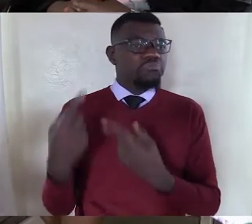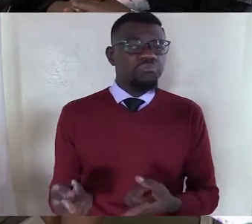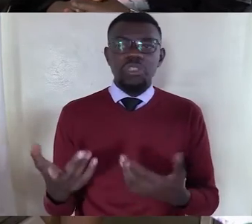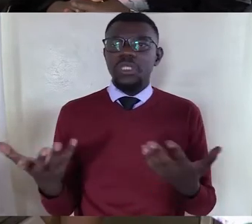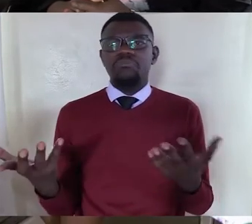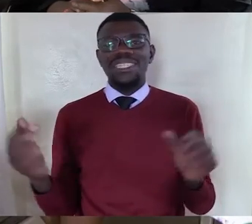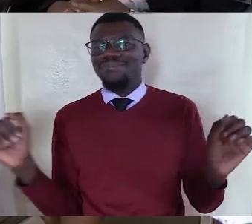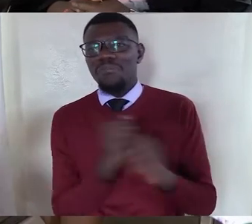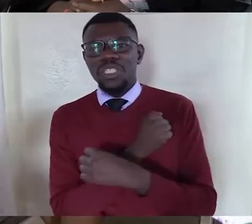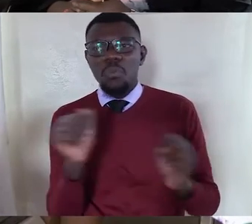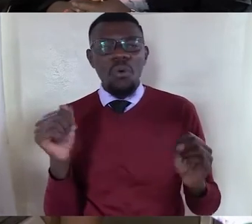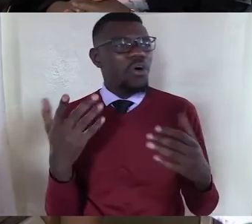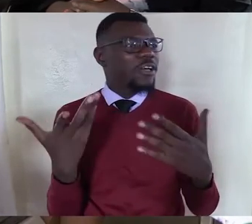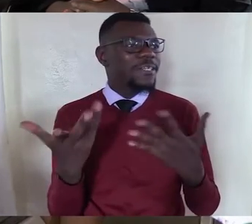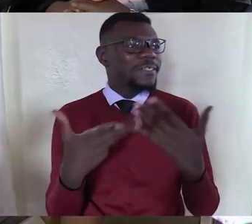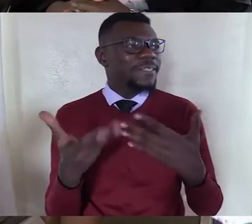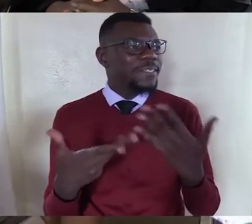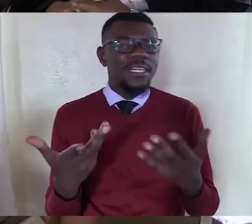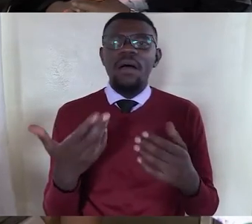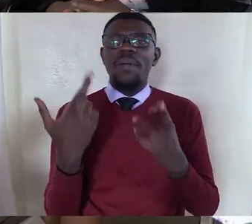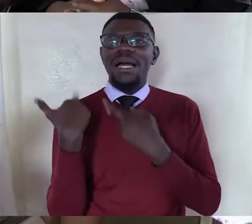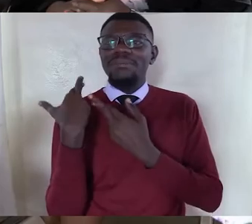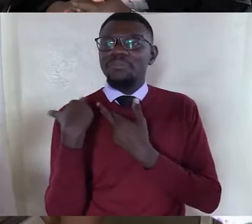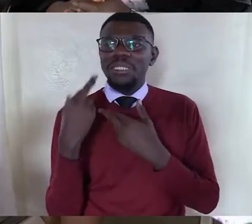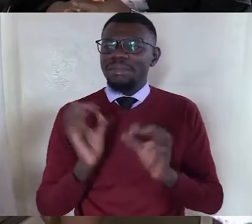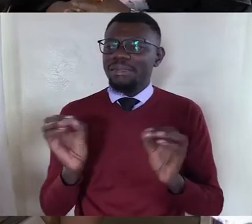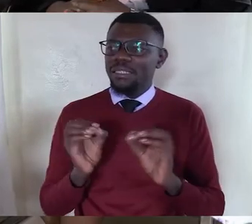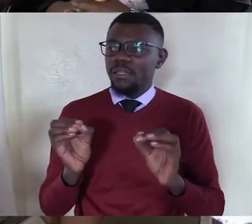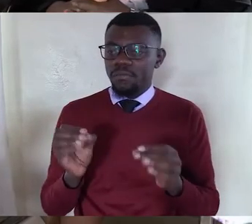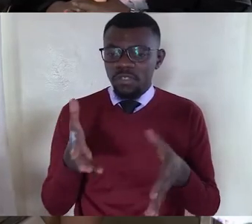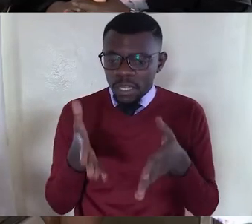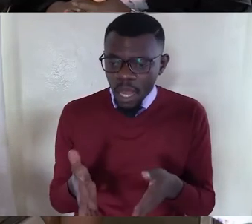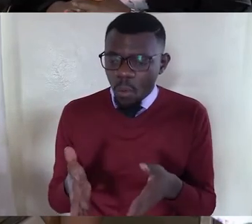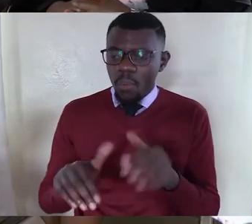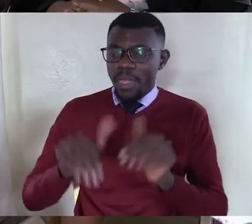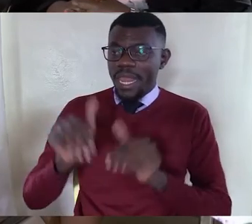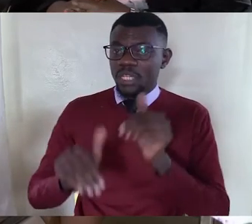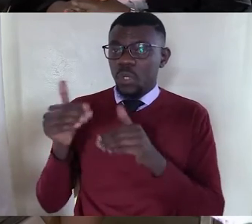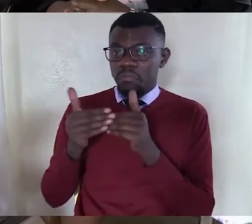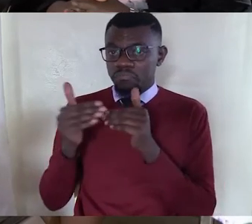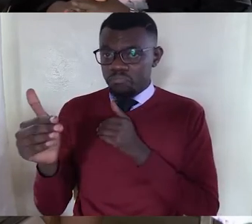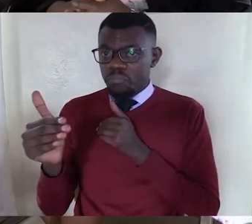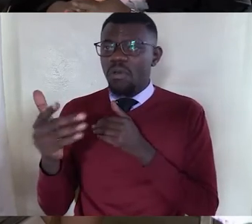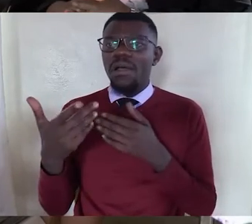know, I have issues with NGEC, including that one of their commissioners is openly partisan,